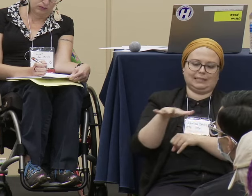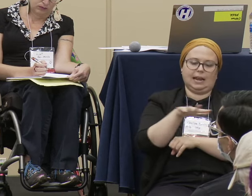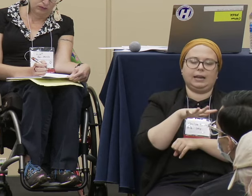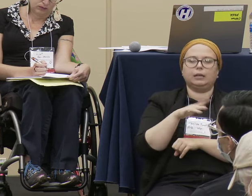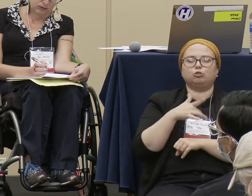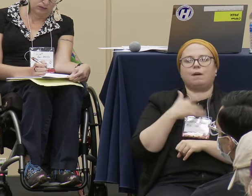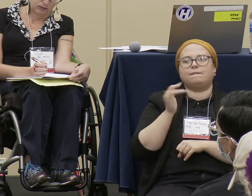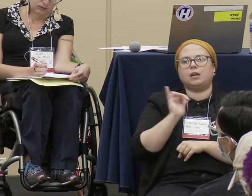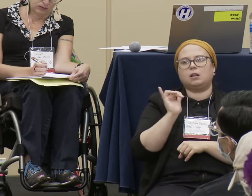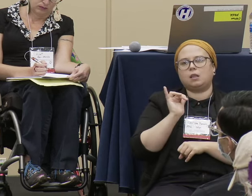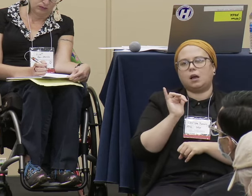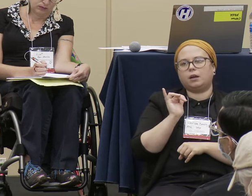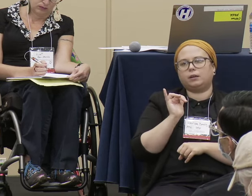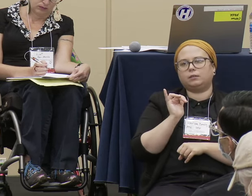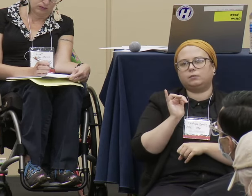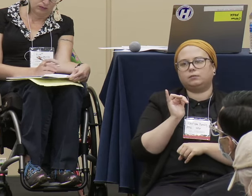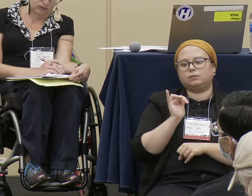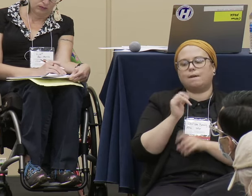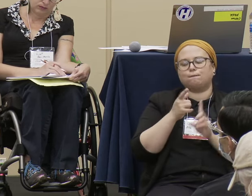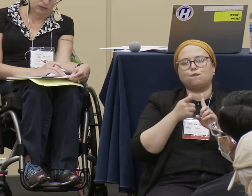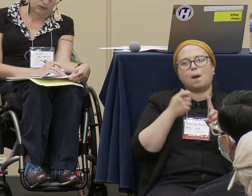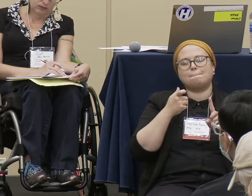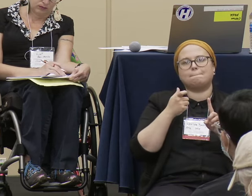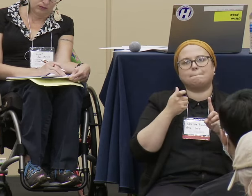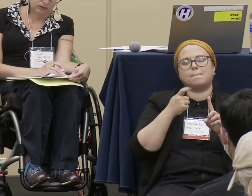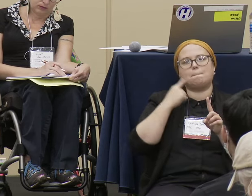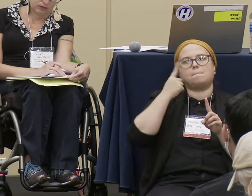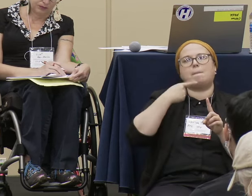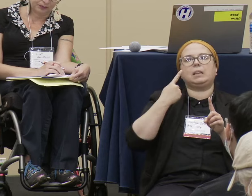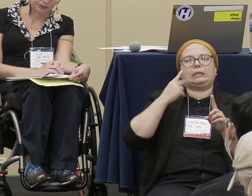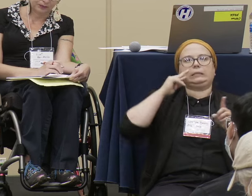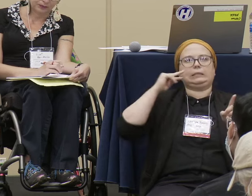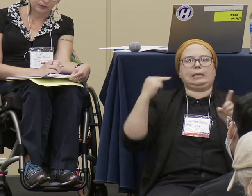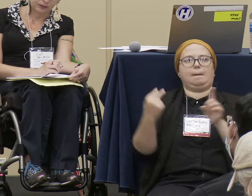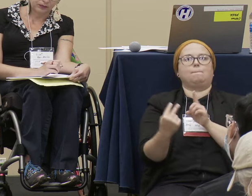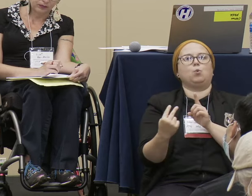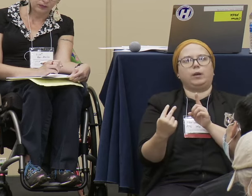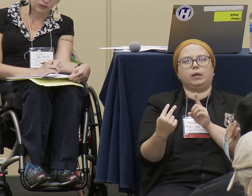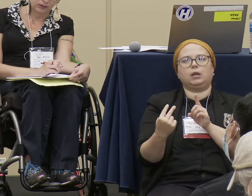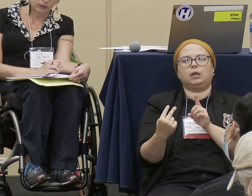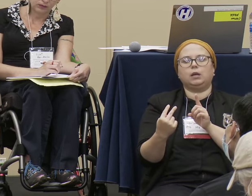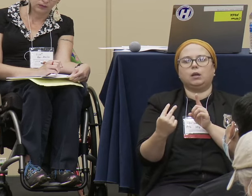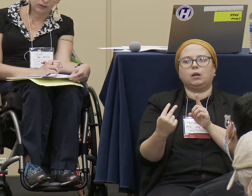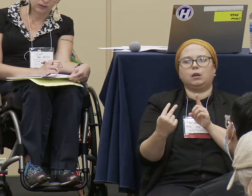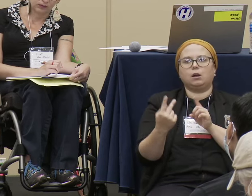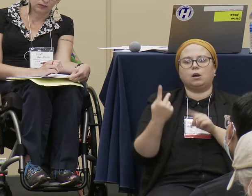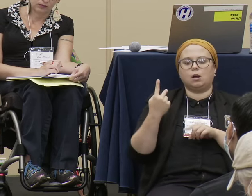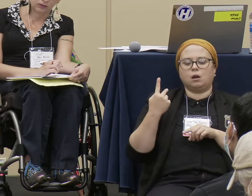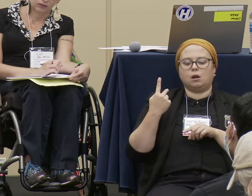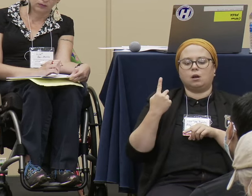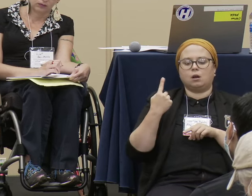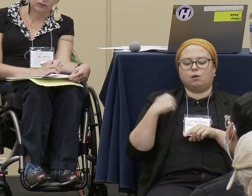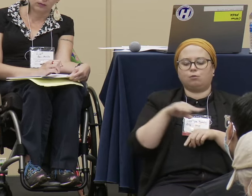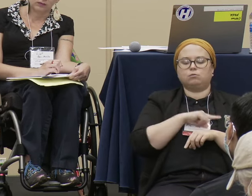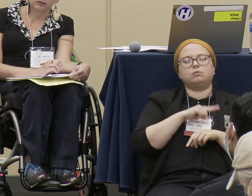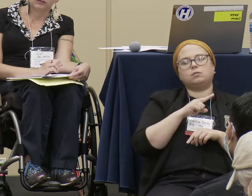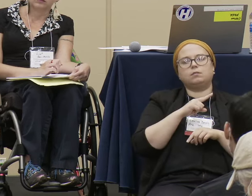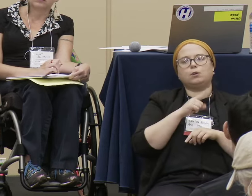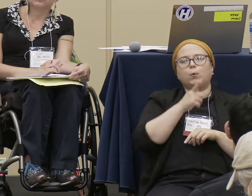down to, you know, from a public standpoint, and even those of us who, you know, work with impacted